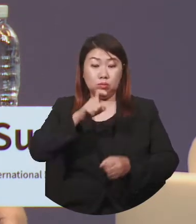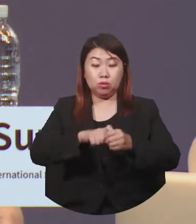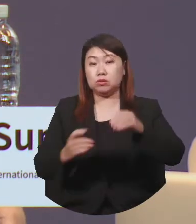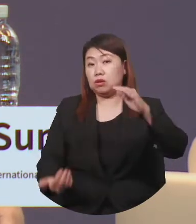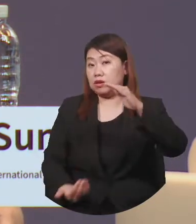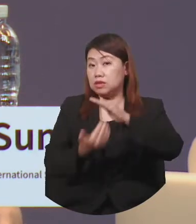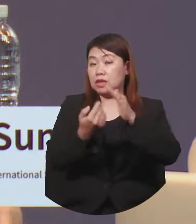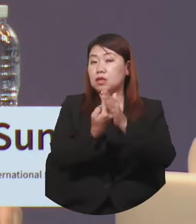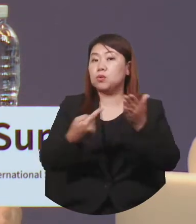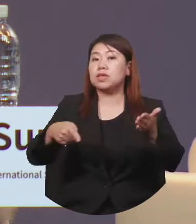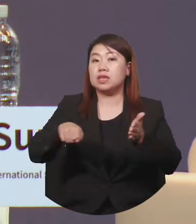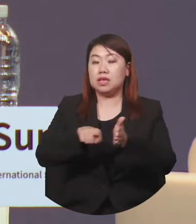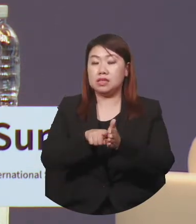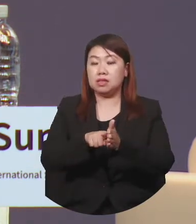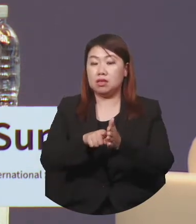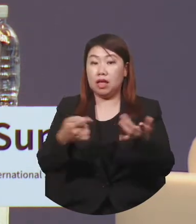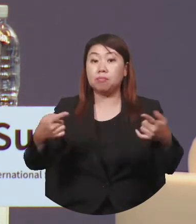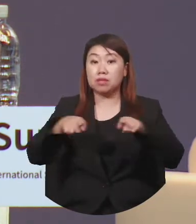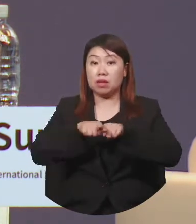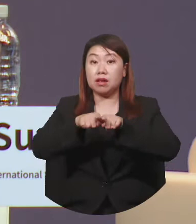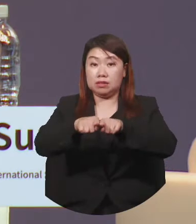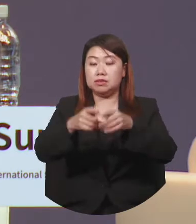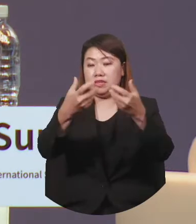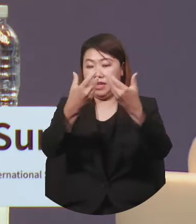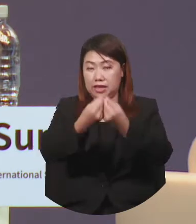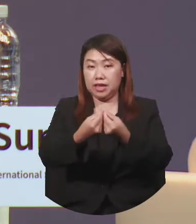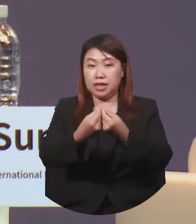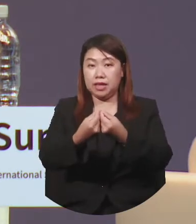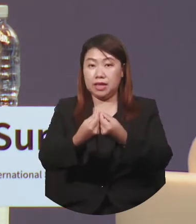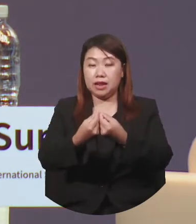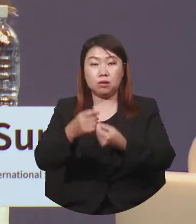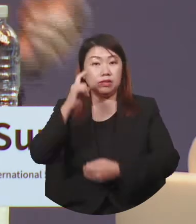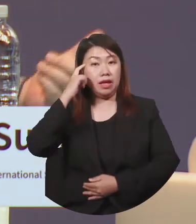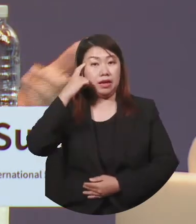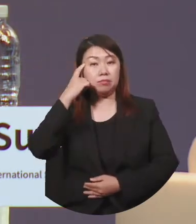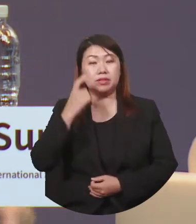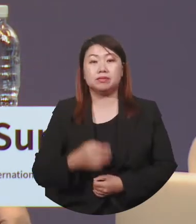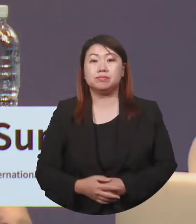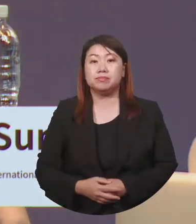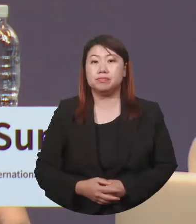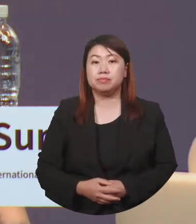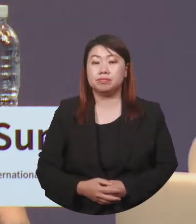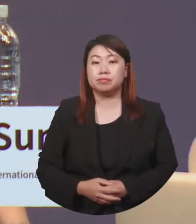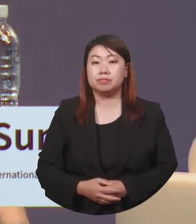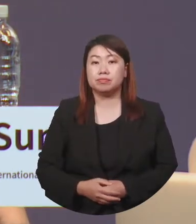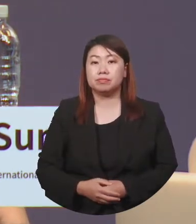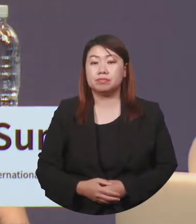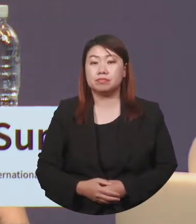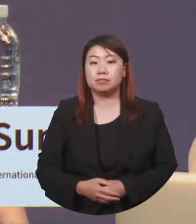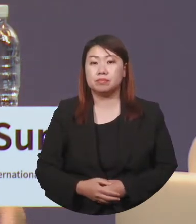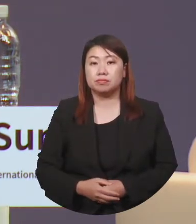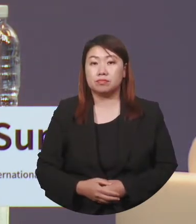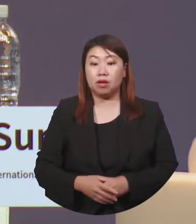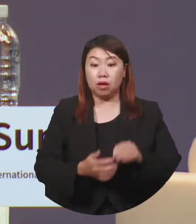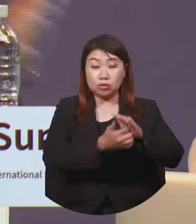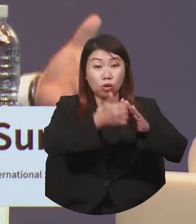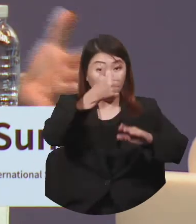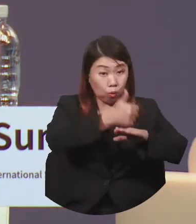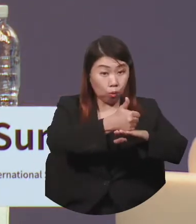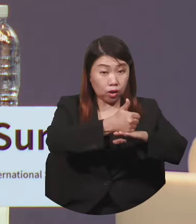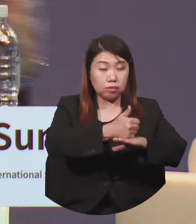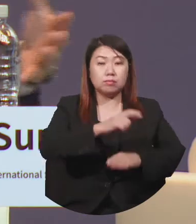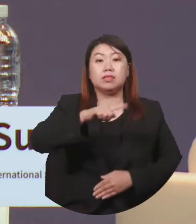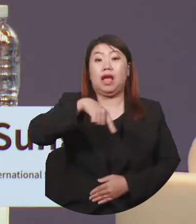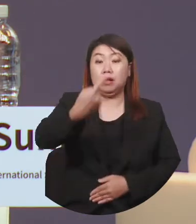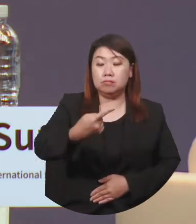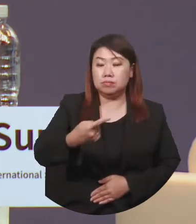or 4 years later, we can replicate the similar model, some other parts of the world as well. Because KOICA and JICA